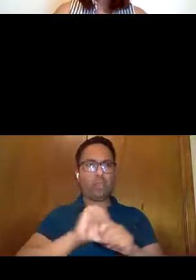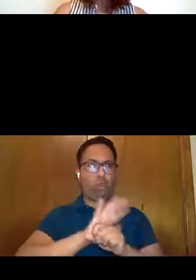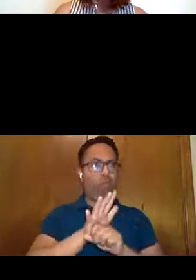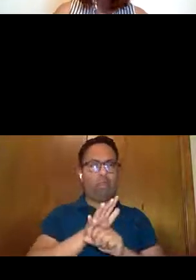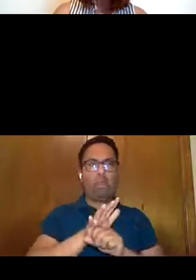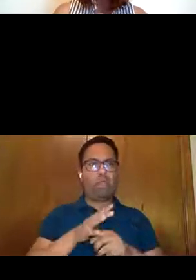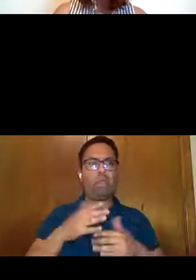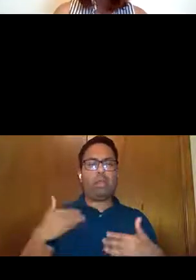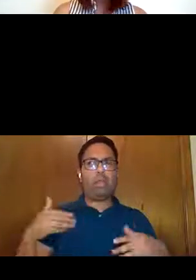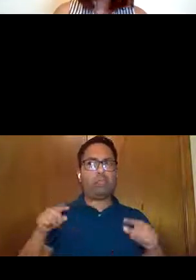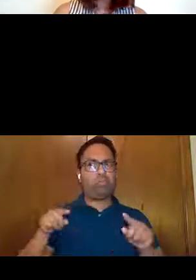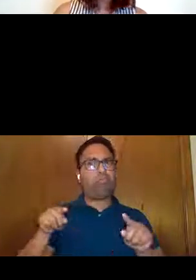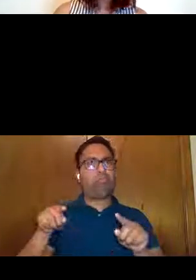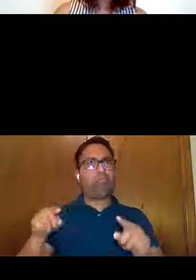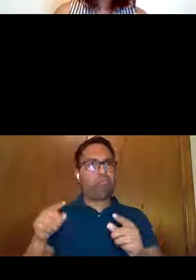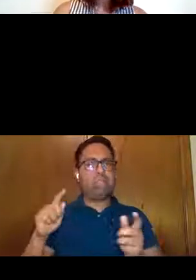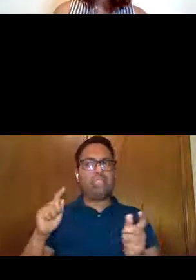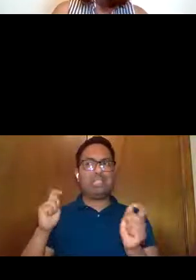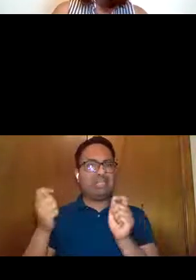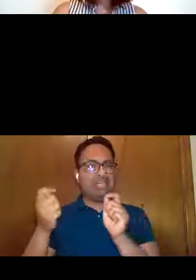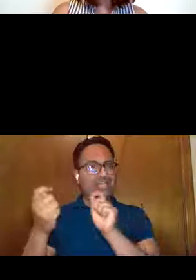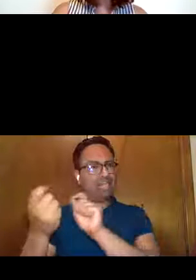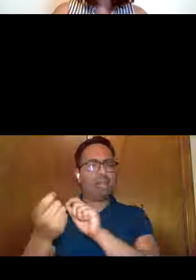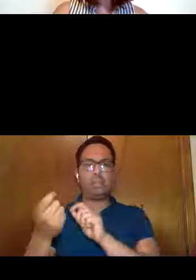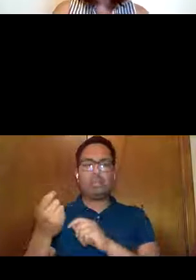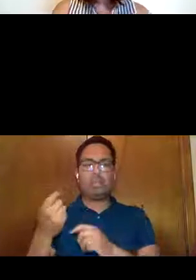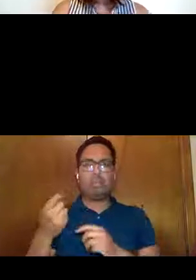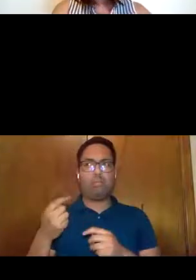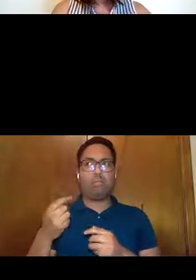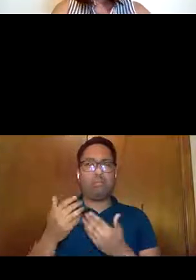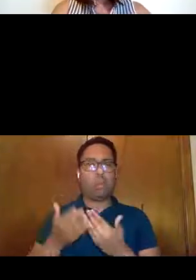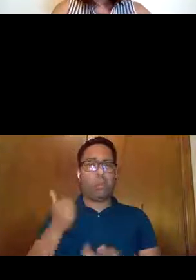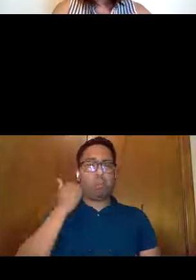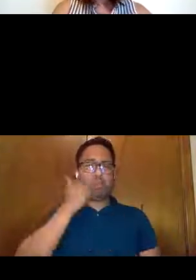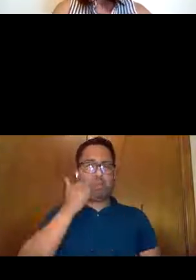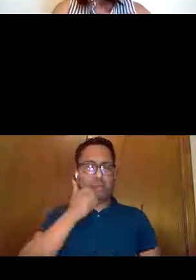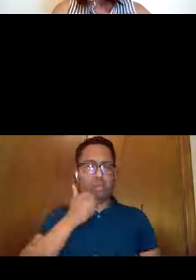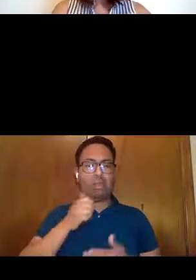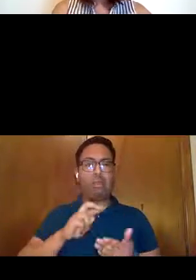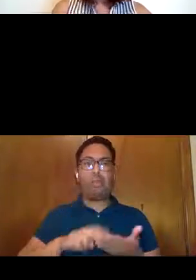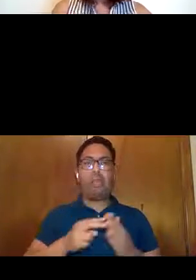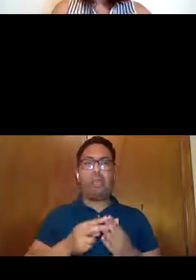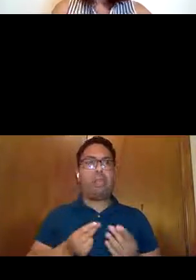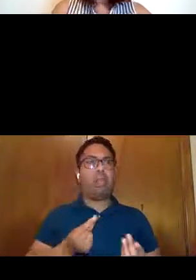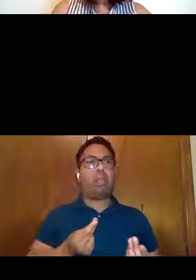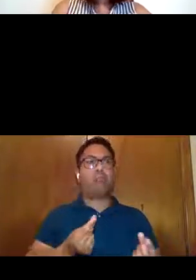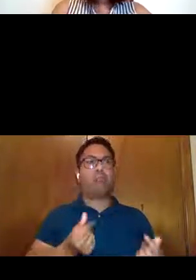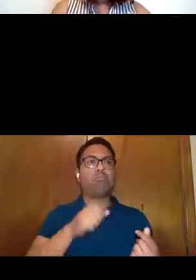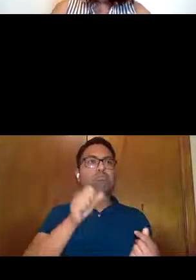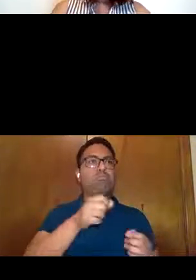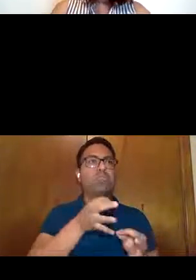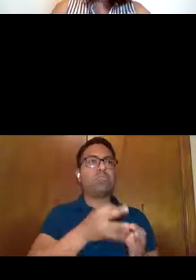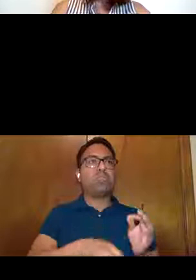developing on almost a daily basis. This precludes us from giving a one-size-fits-all to the